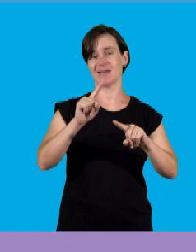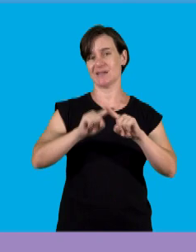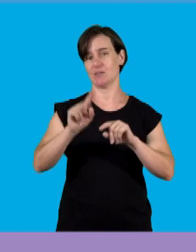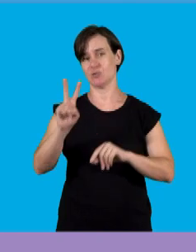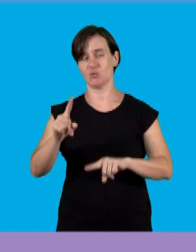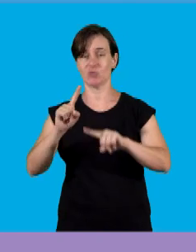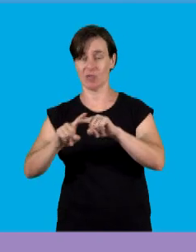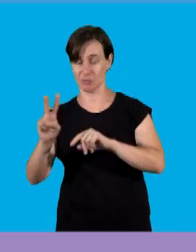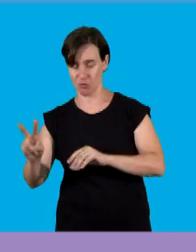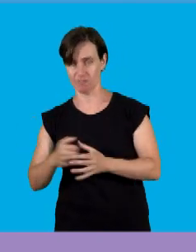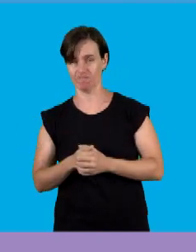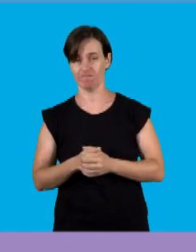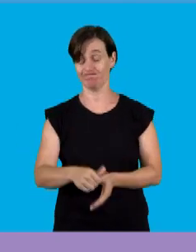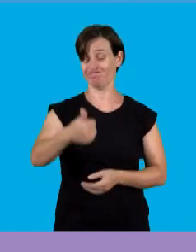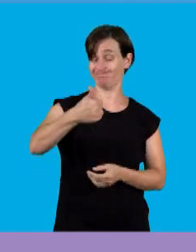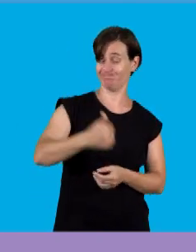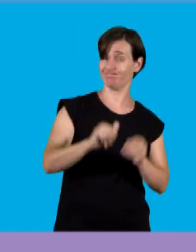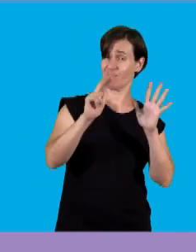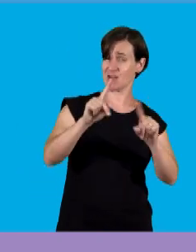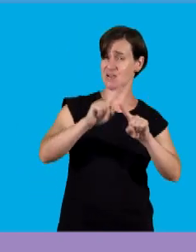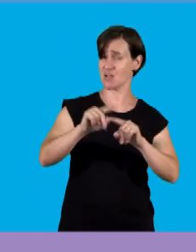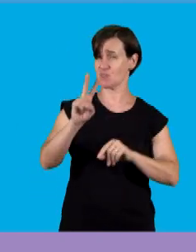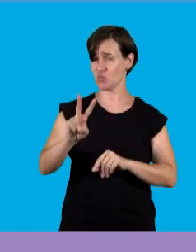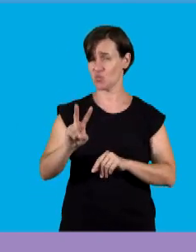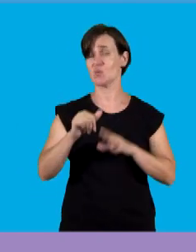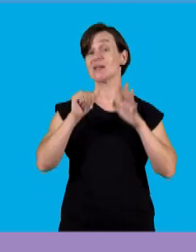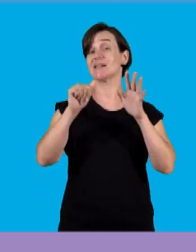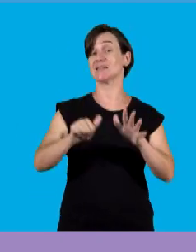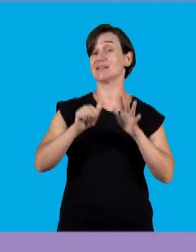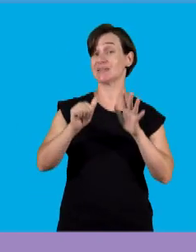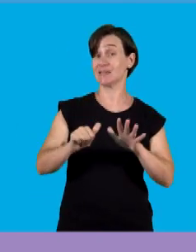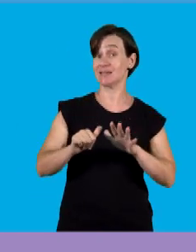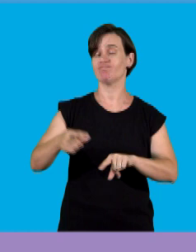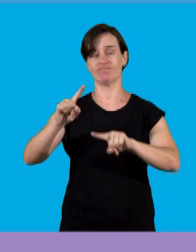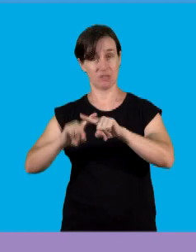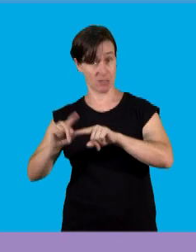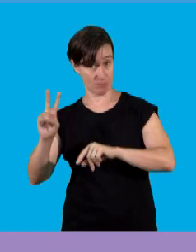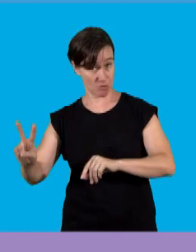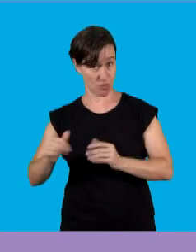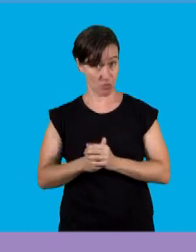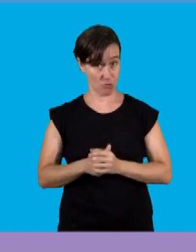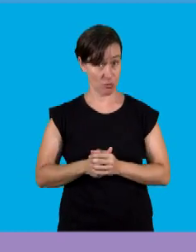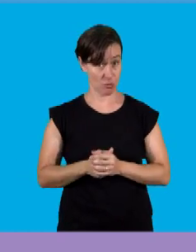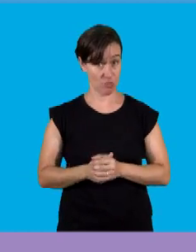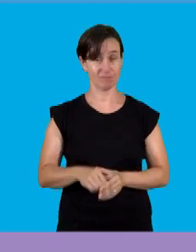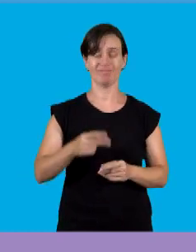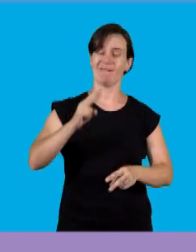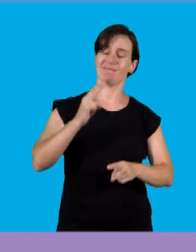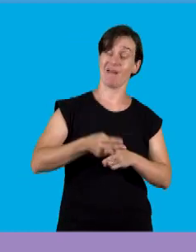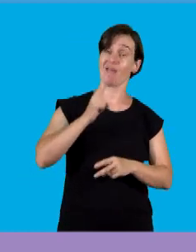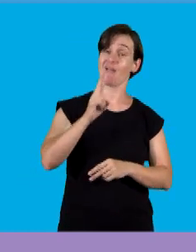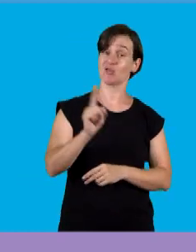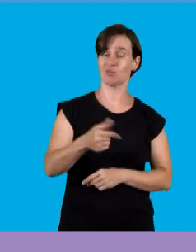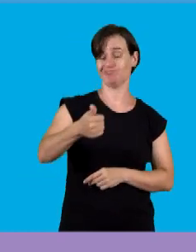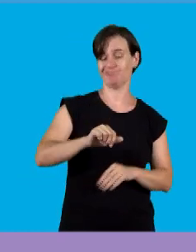2 multiplied by 2. We have 8 multiplied by 2, which gives us a 16 multiplied by 2. And finally, we